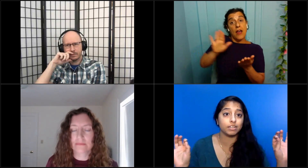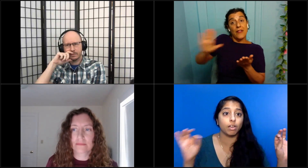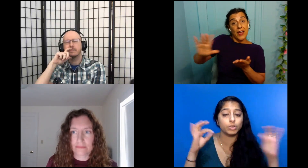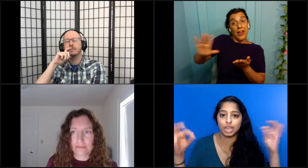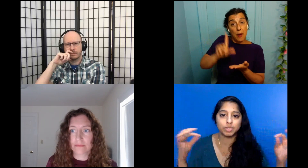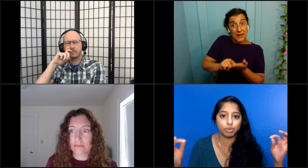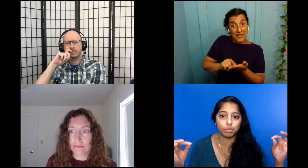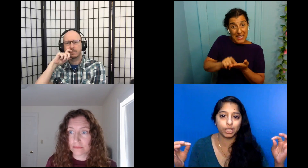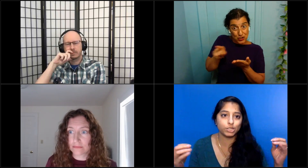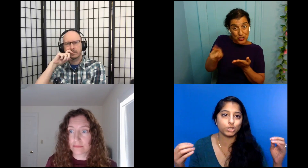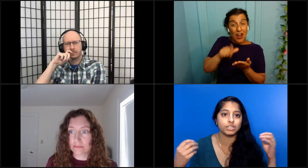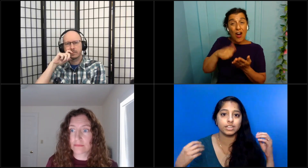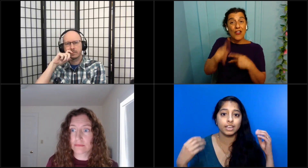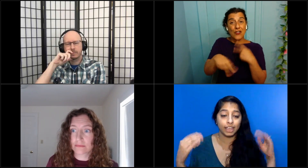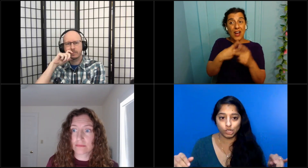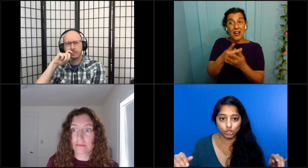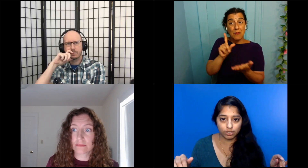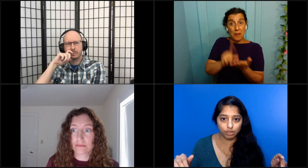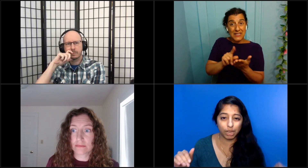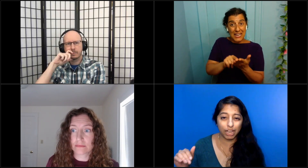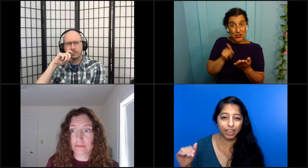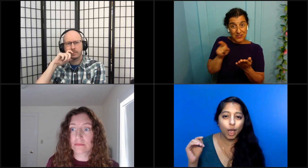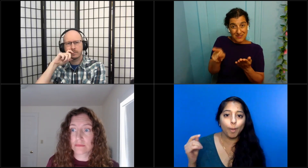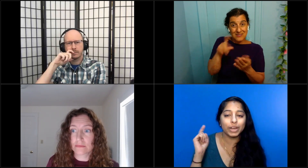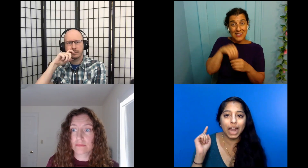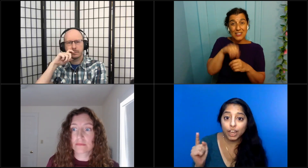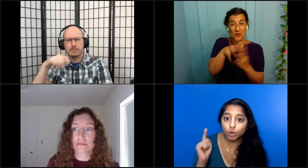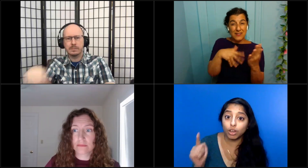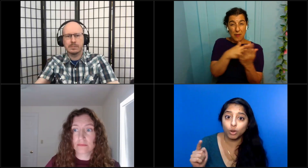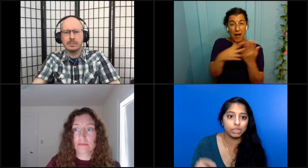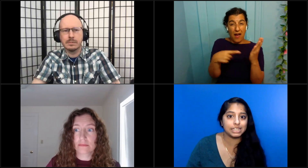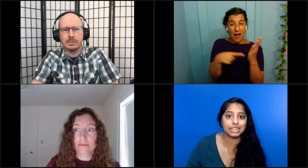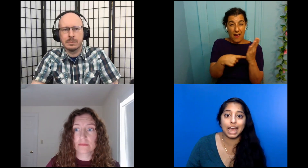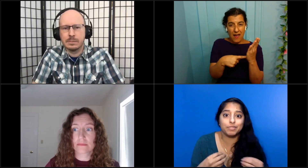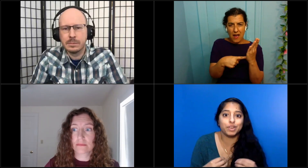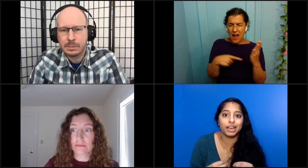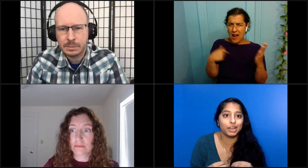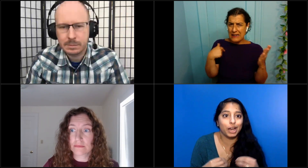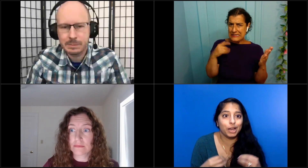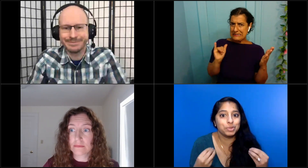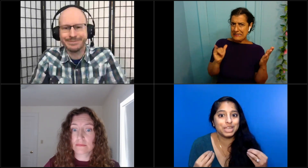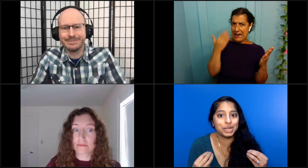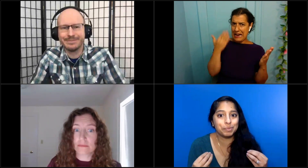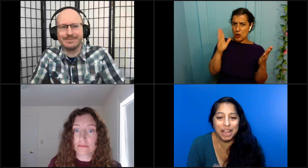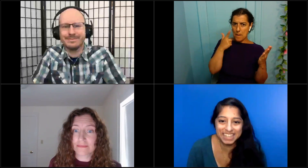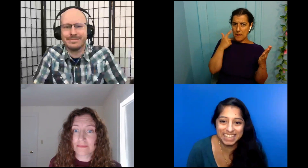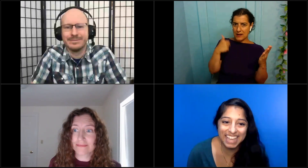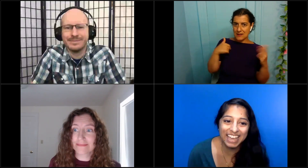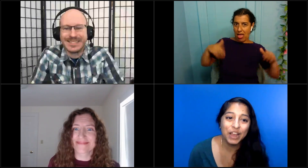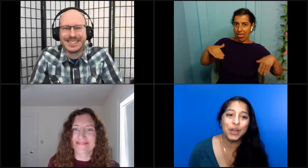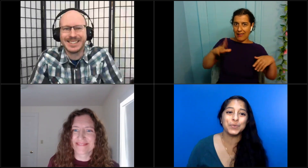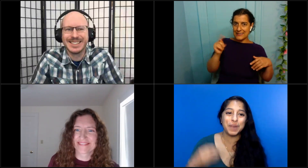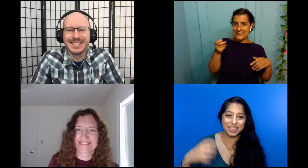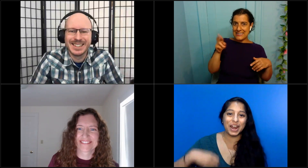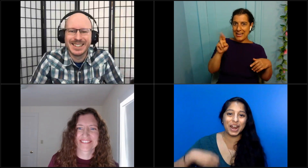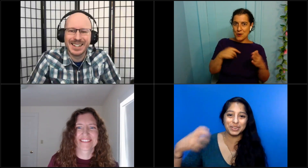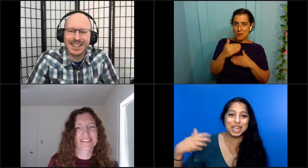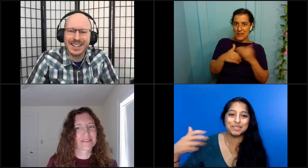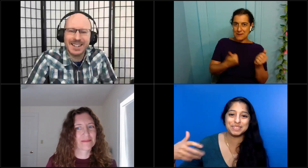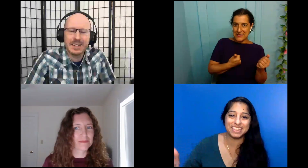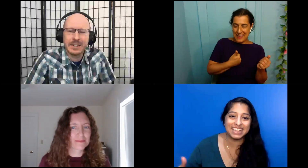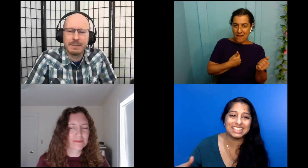publications and other types of publications in your syllabi, but I don't know, because I have not gone through the tenure process yet,